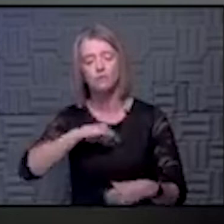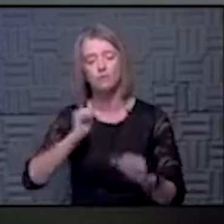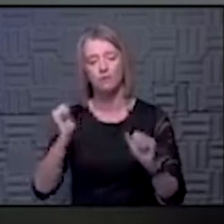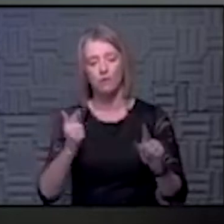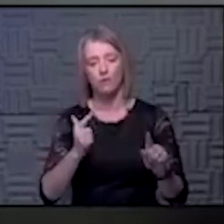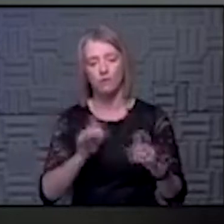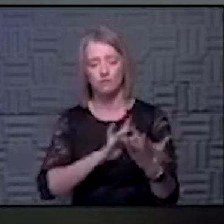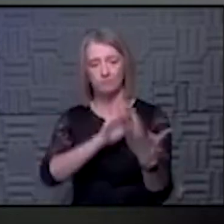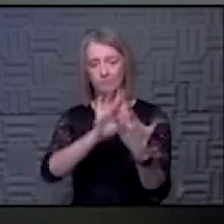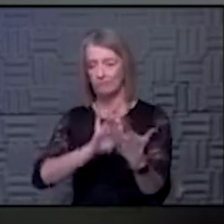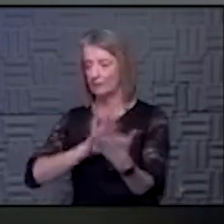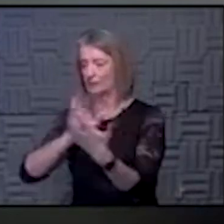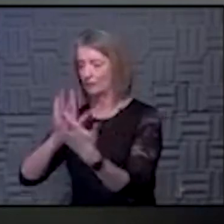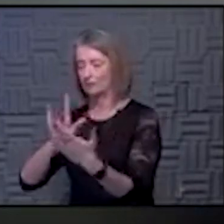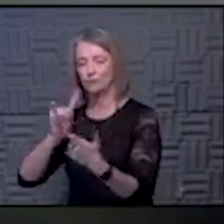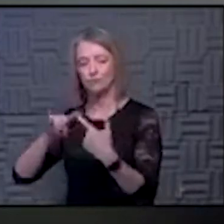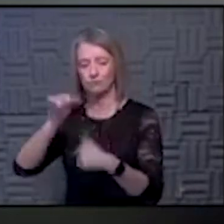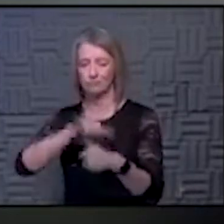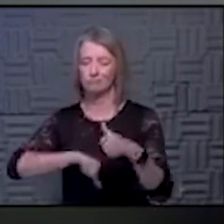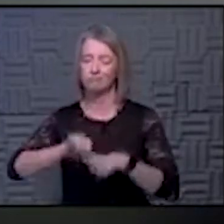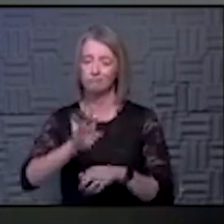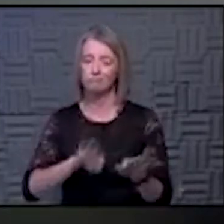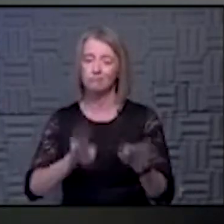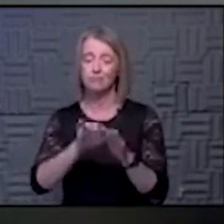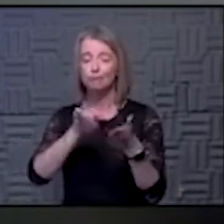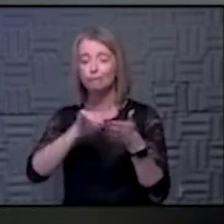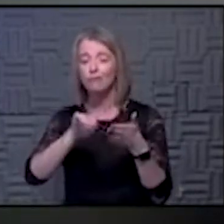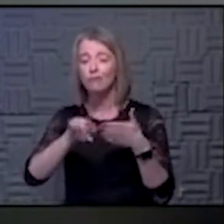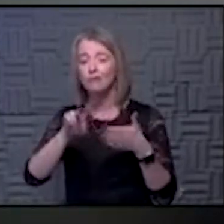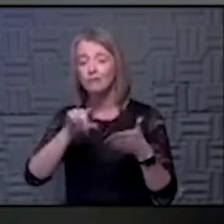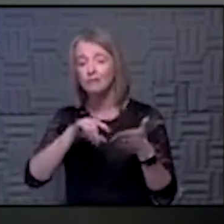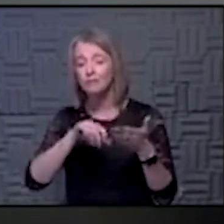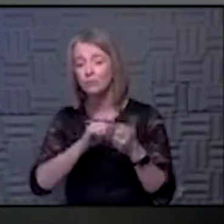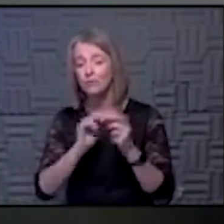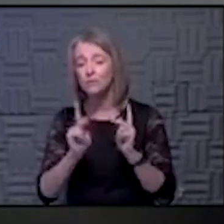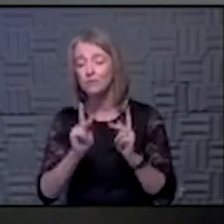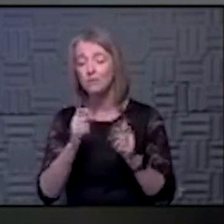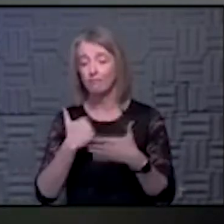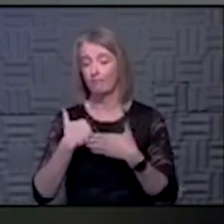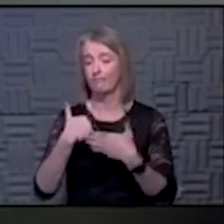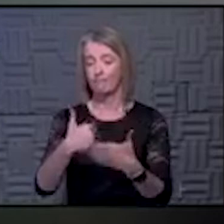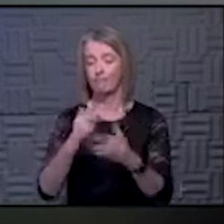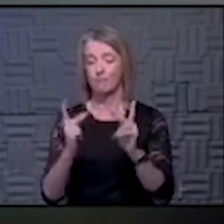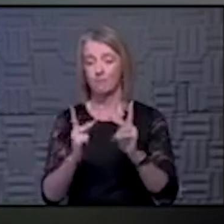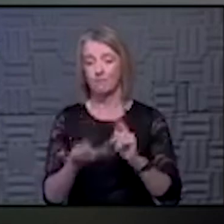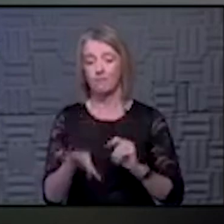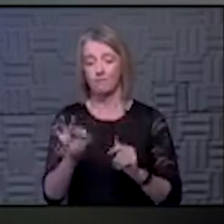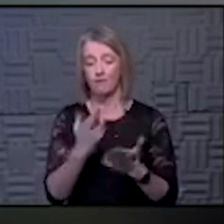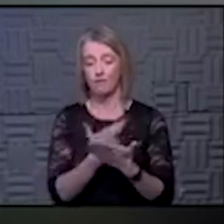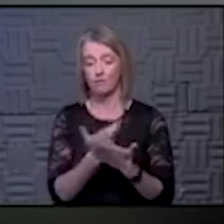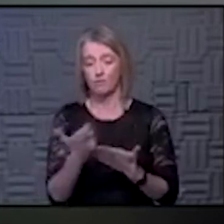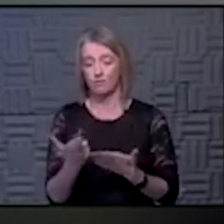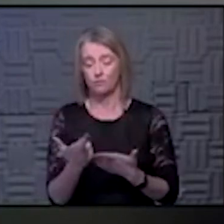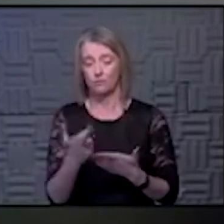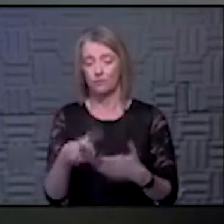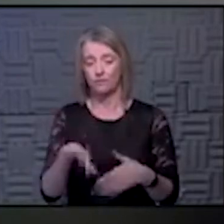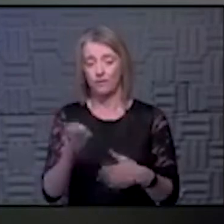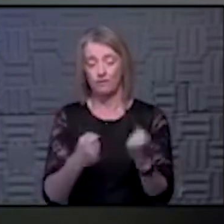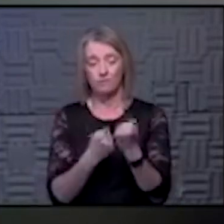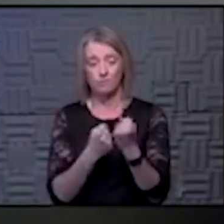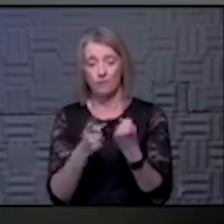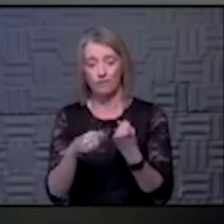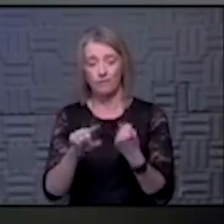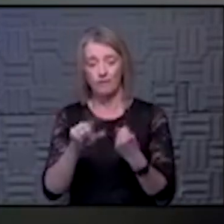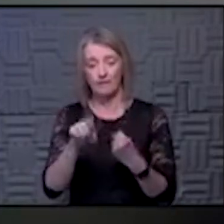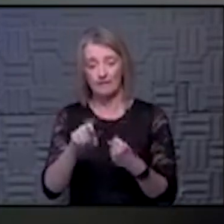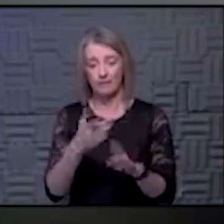be reaching out to each other and checking in and helping people find those resources and find that support